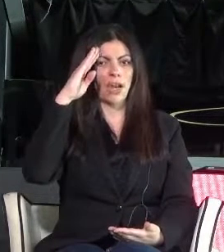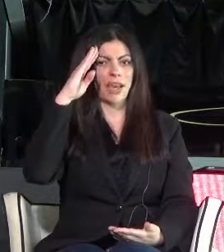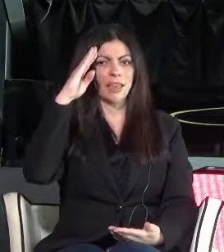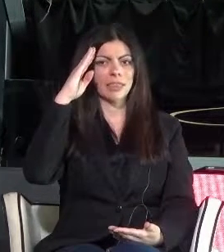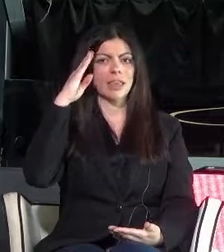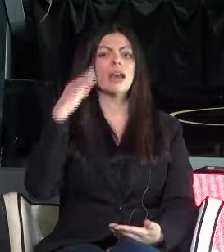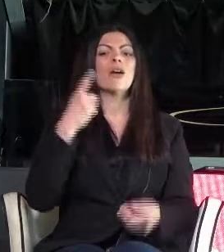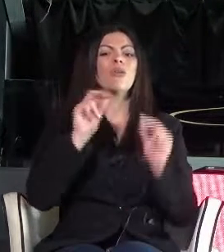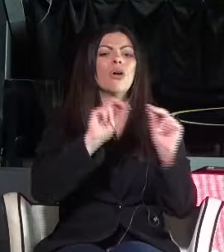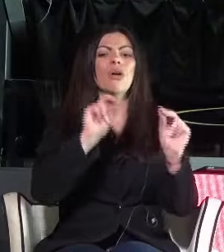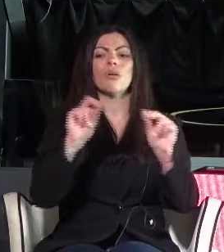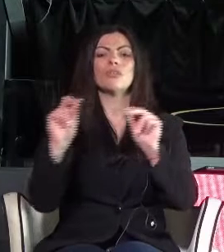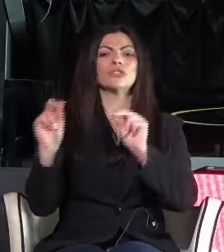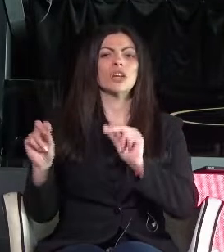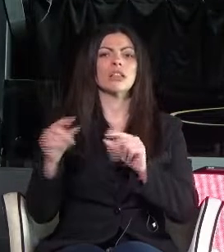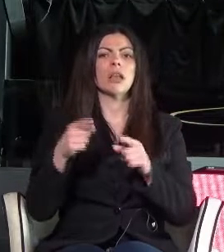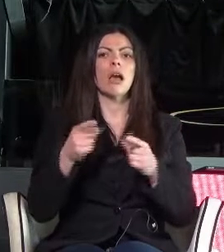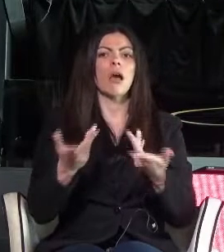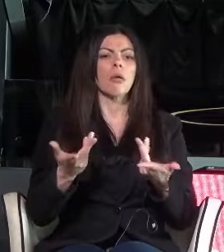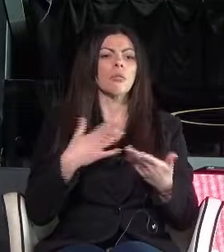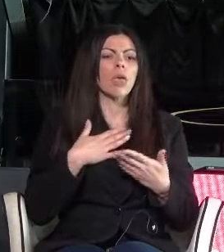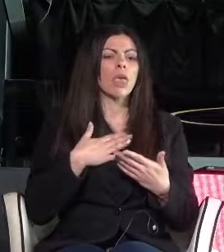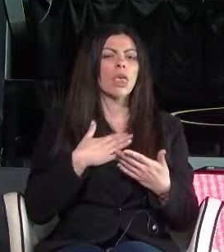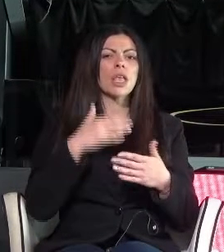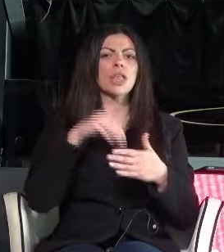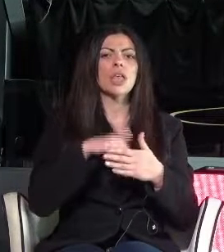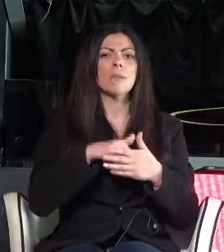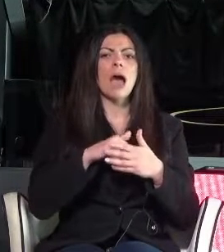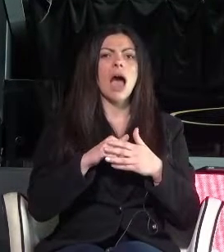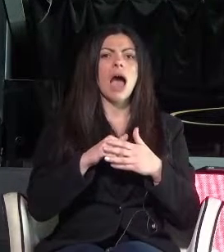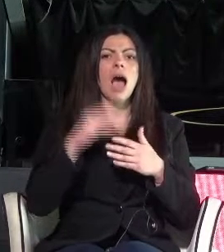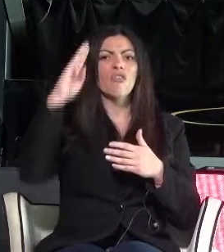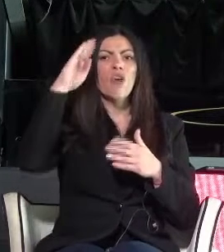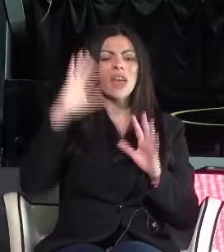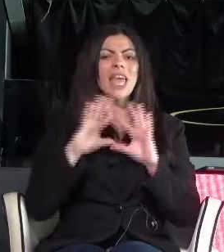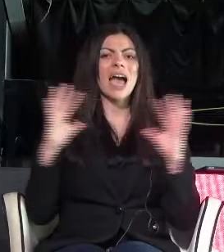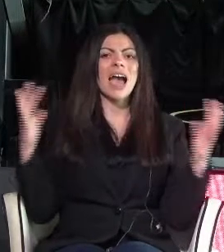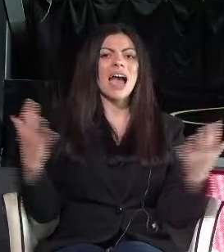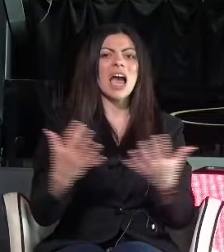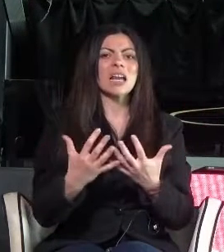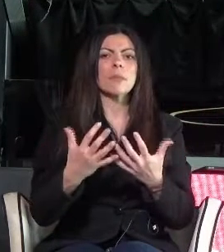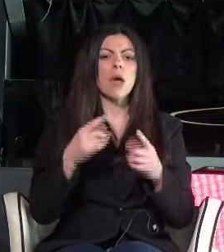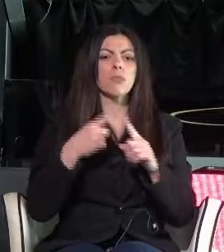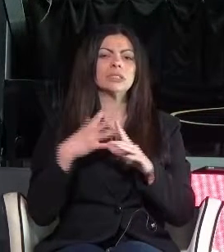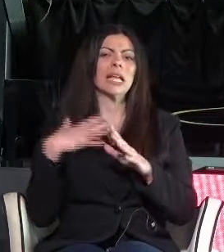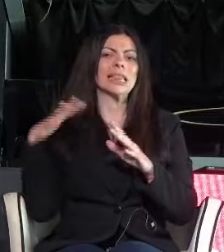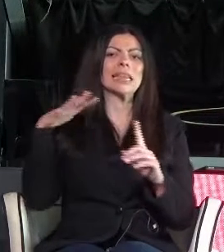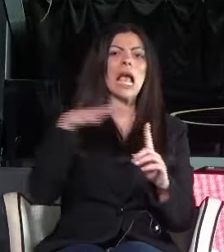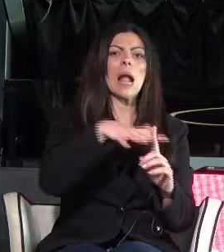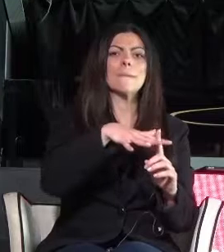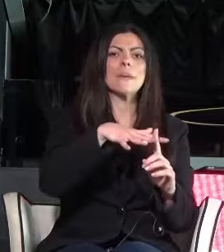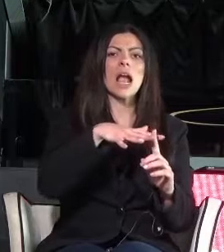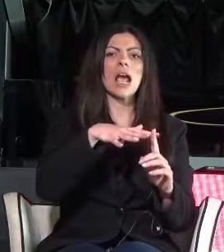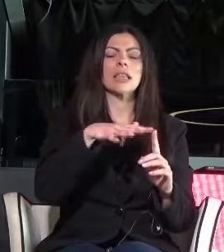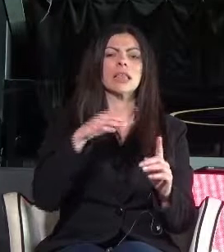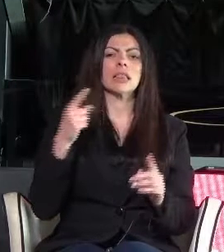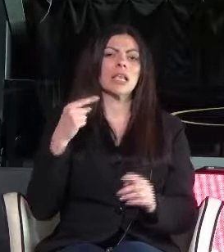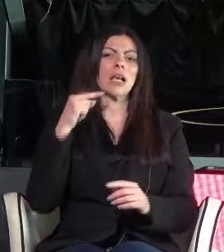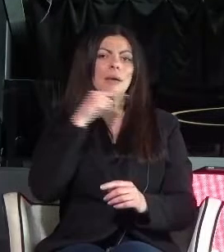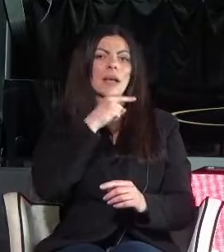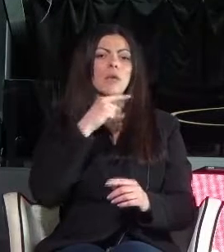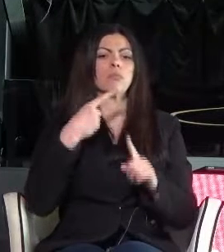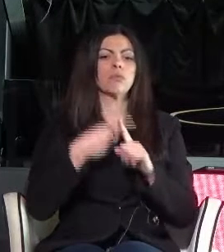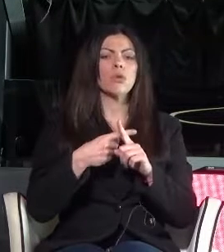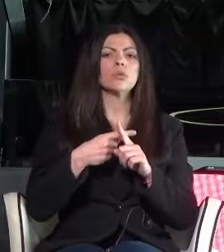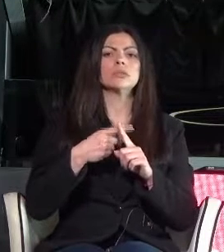is attacking northern Ukraine and Kiev from Belarus. So far, I don't see